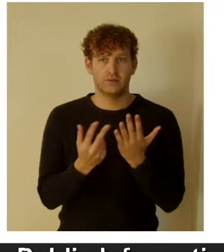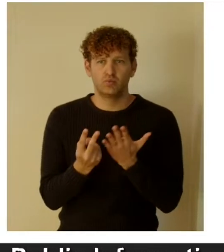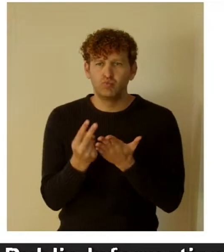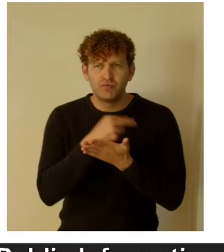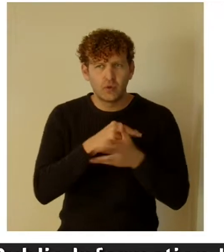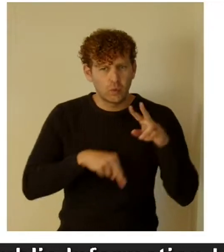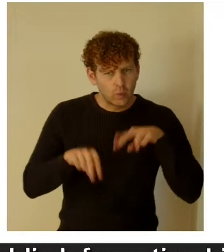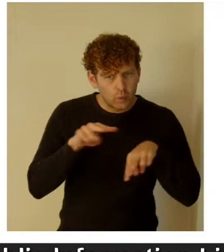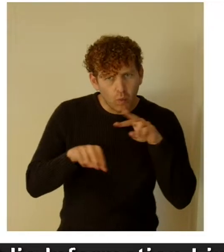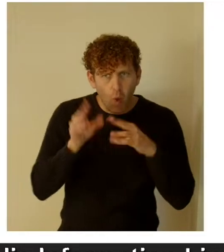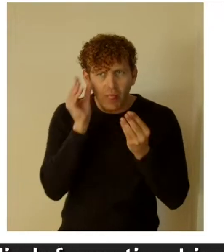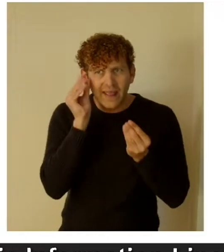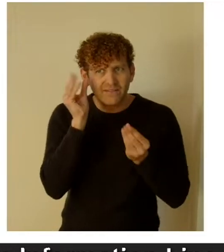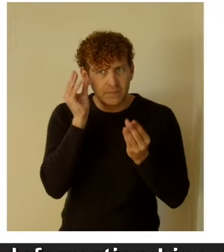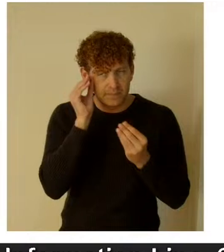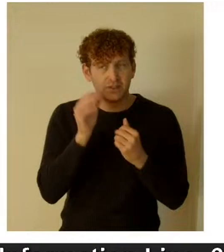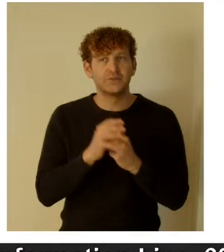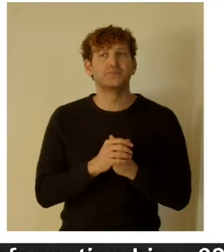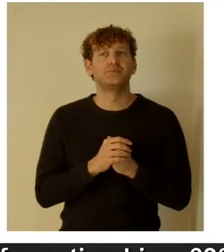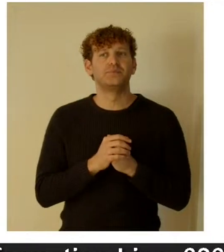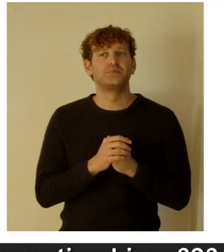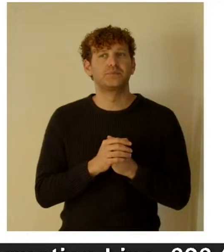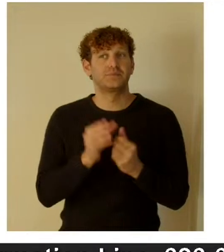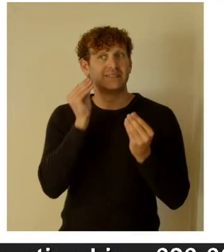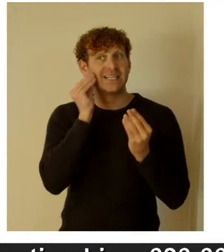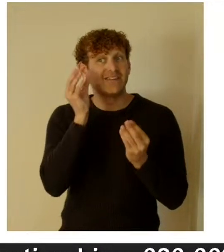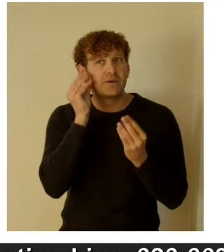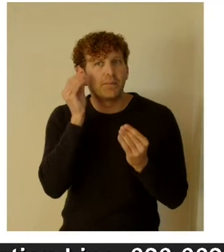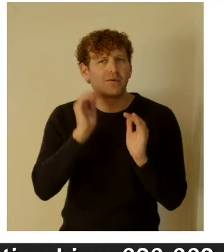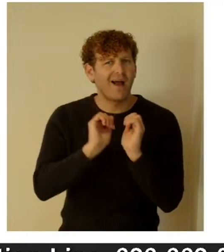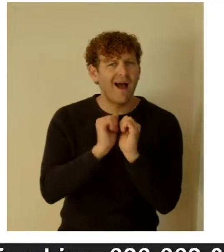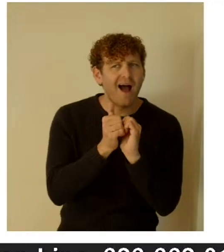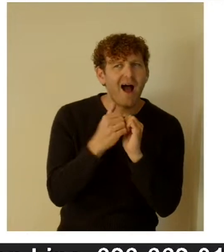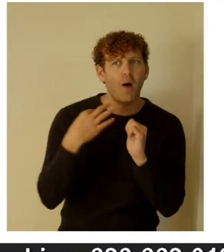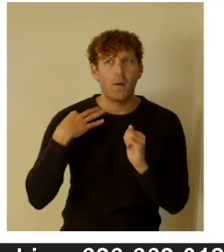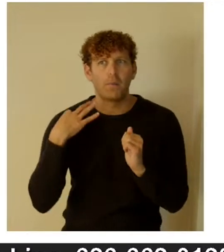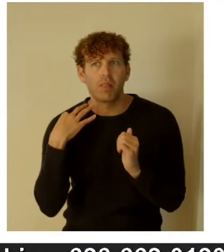receive. Information on how to apply is available at